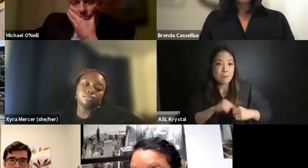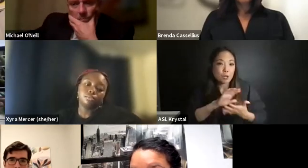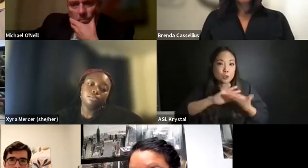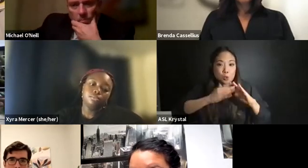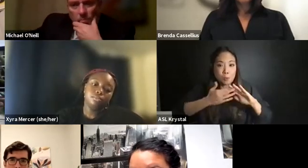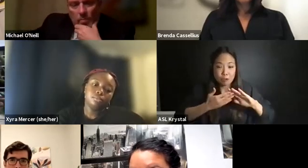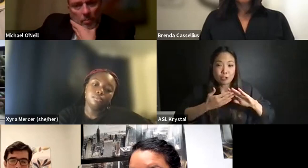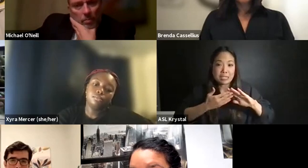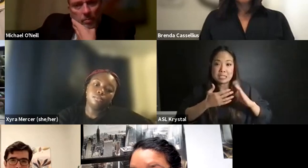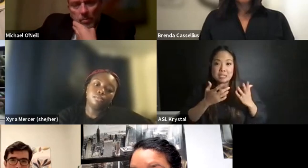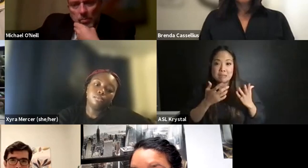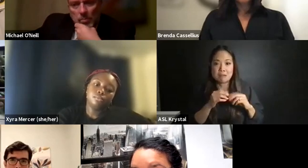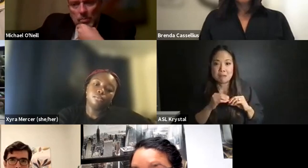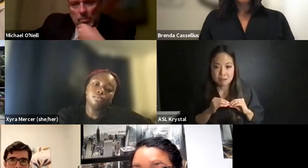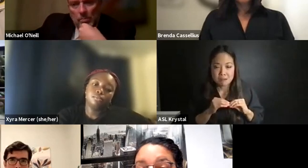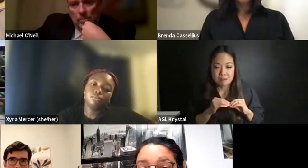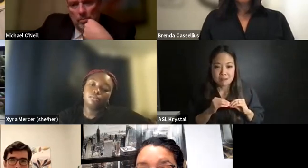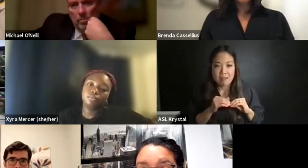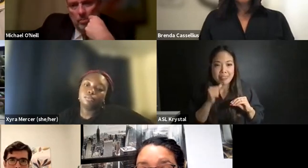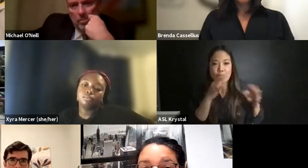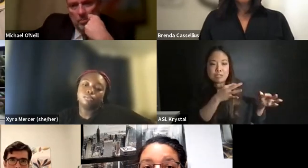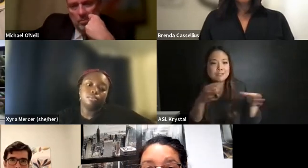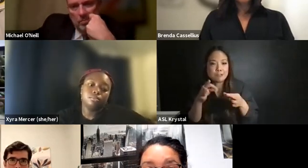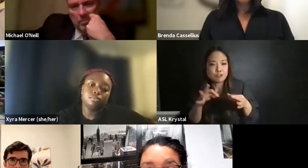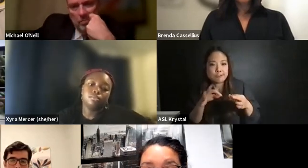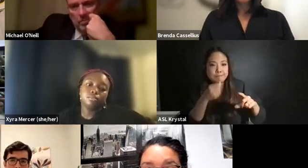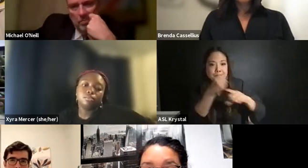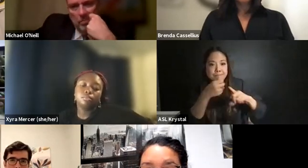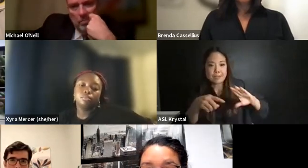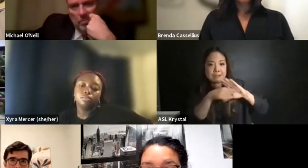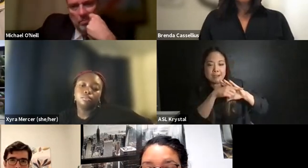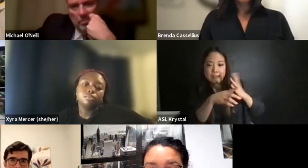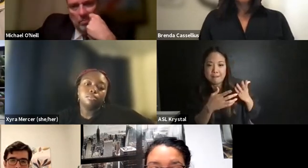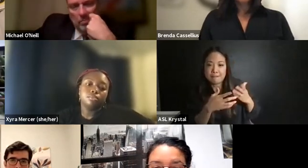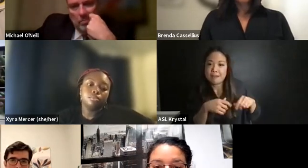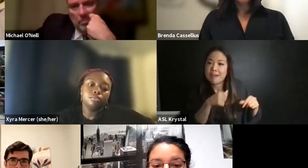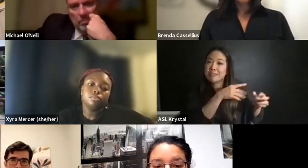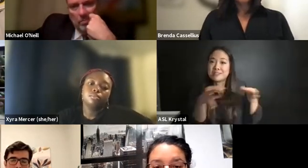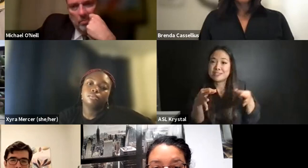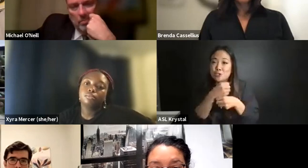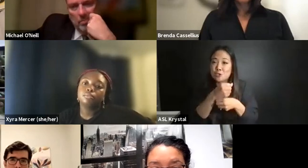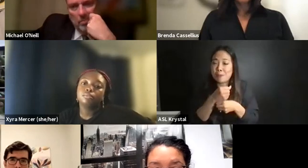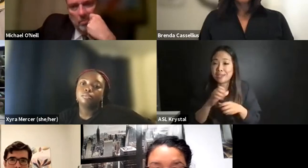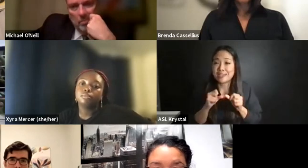being kept up at night by the decisions you are choosing to make or ignore thank you